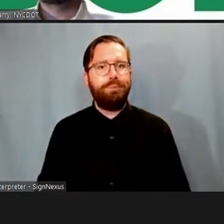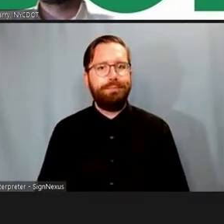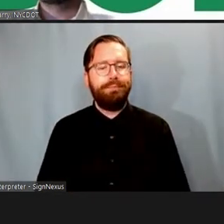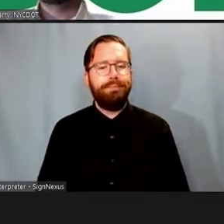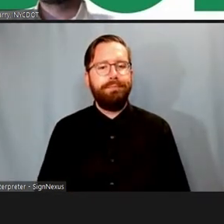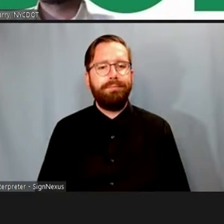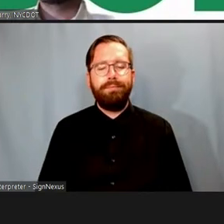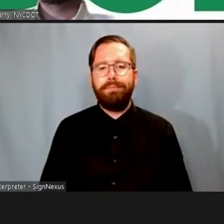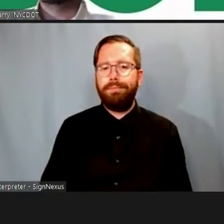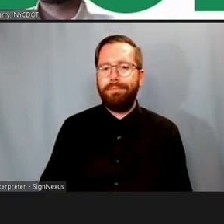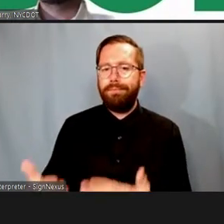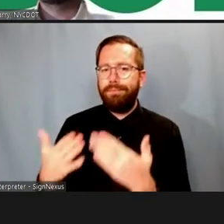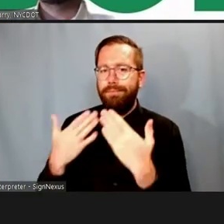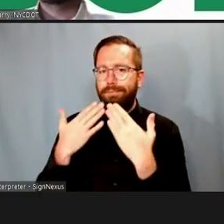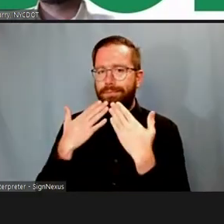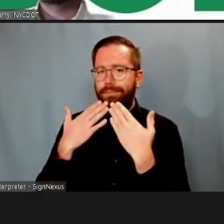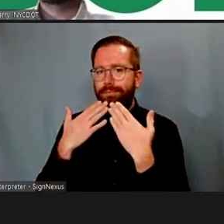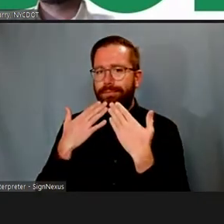thank you